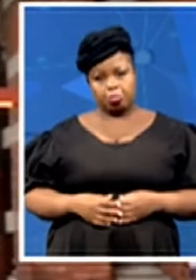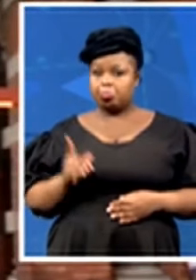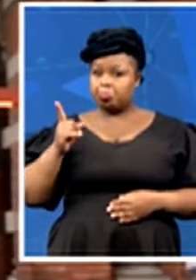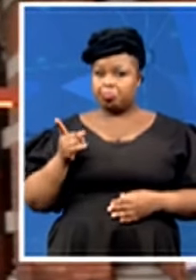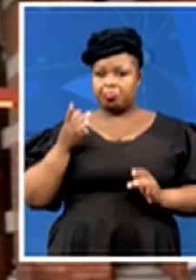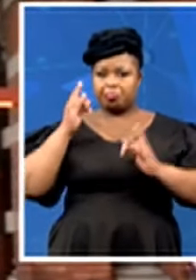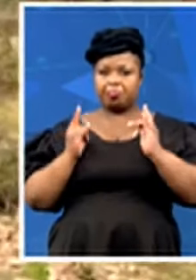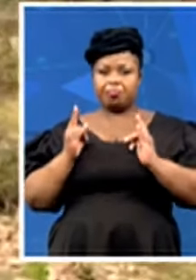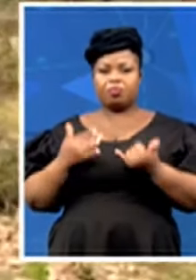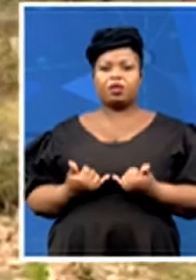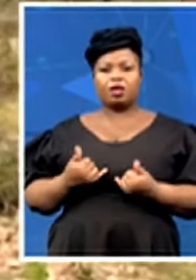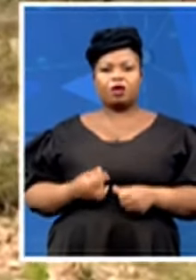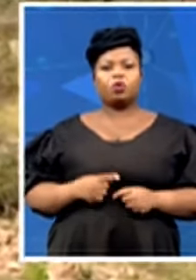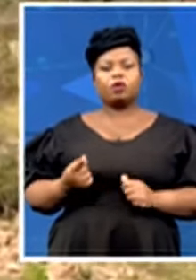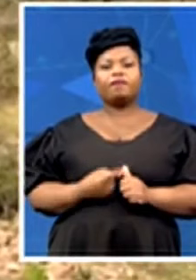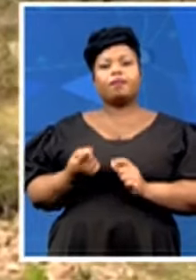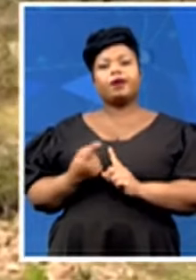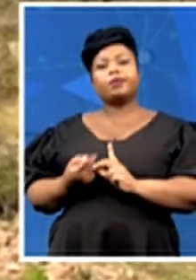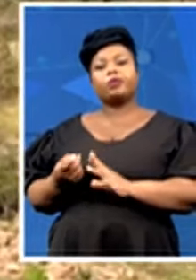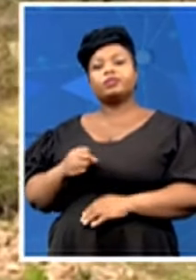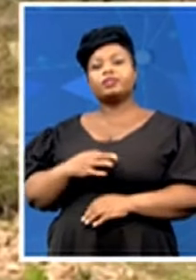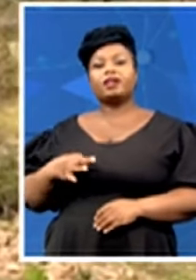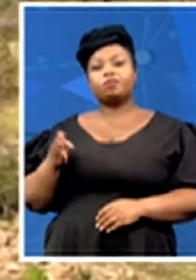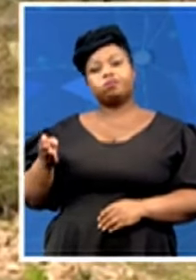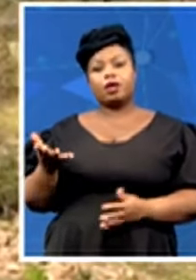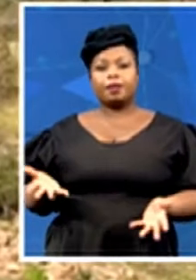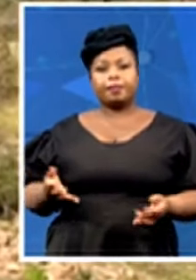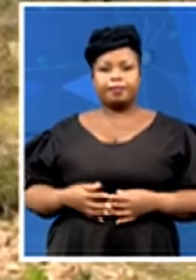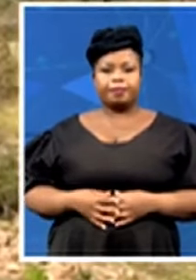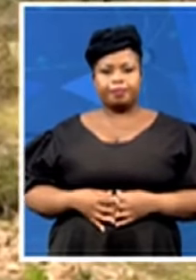of all its employees. Jade Paulse, SABC News, Durban.